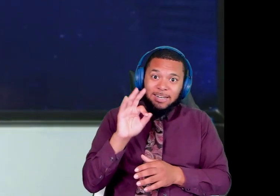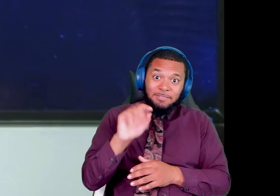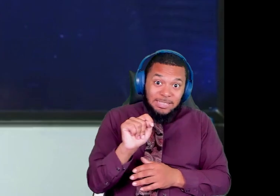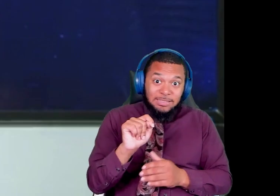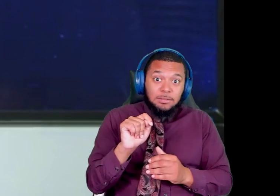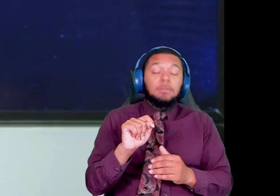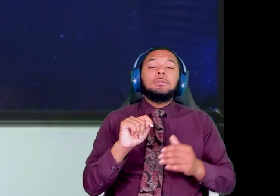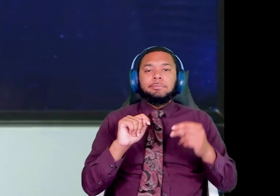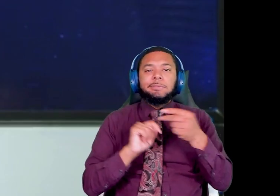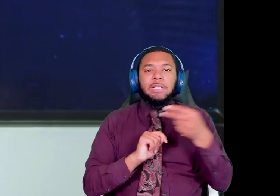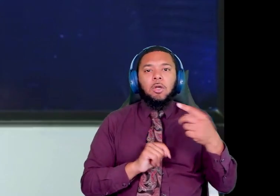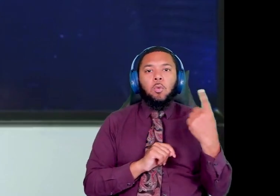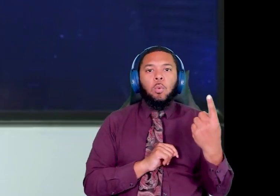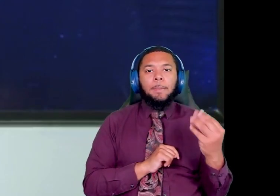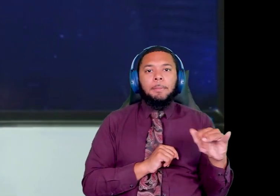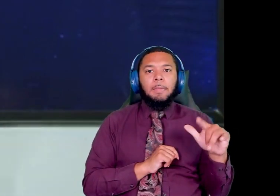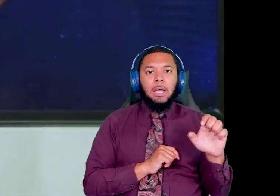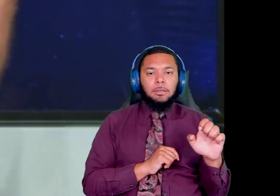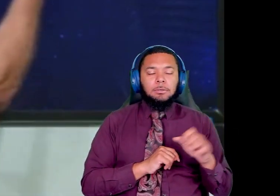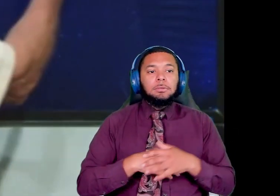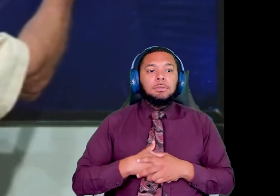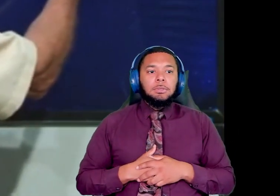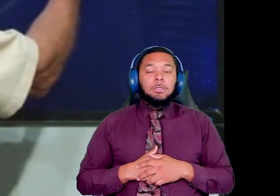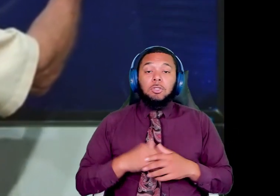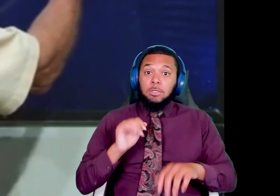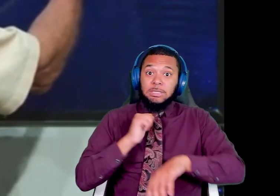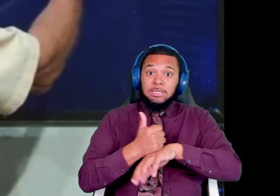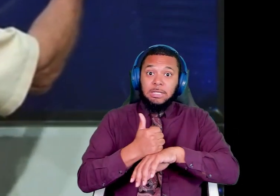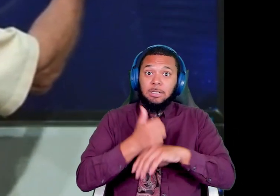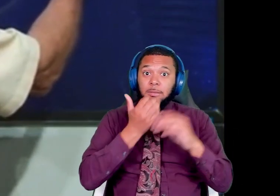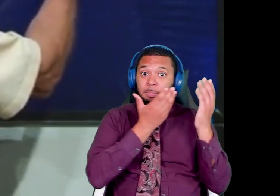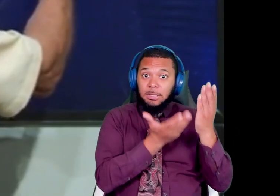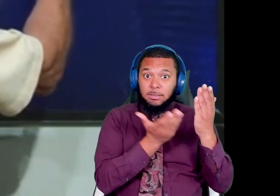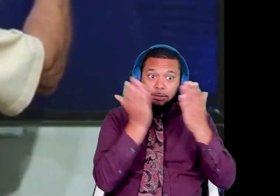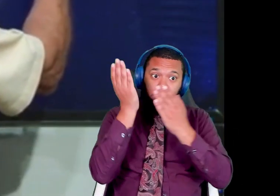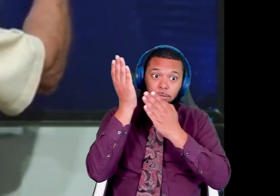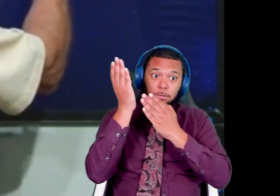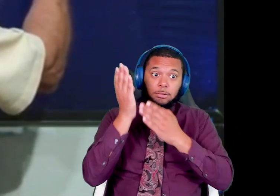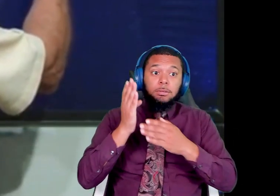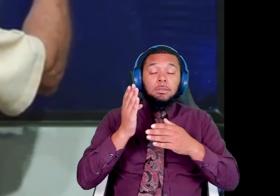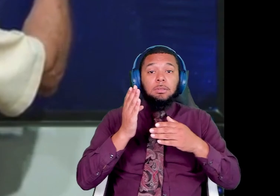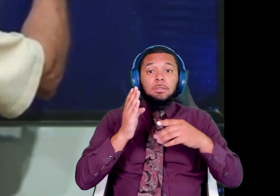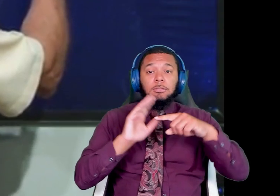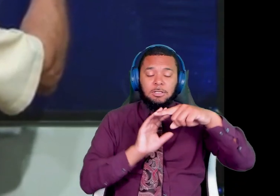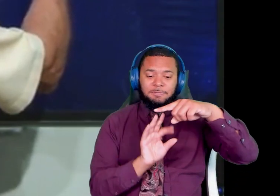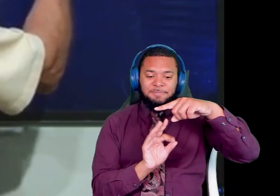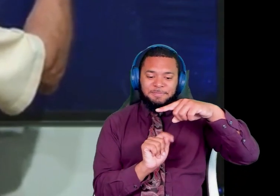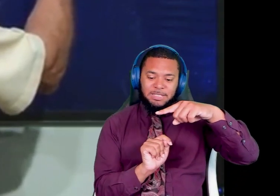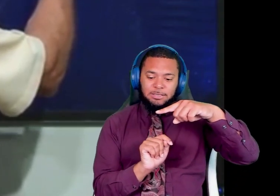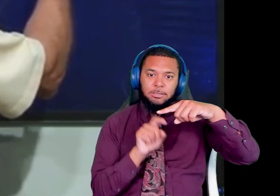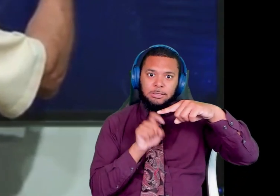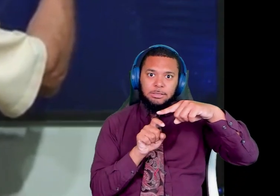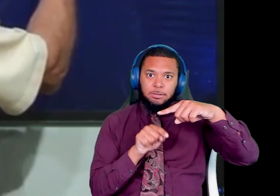mile. But see, this way of setting this up helps me to remember that I need the feet in the bottom, so I need